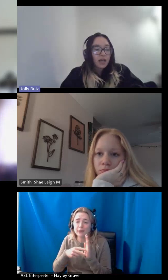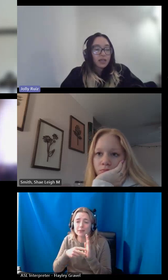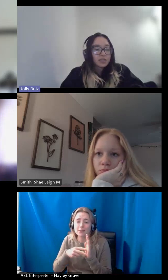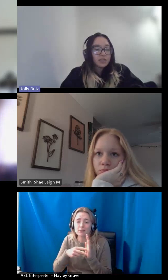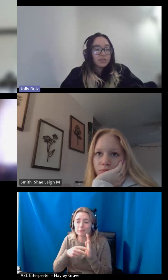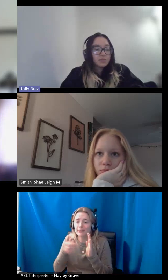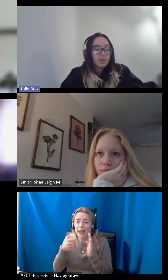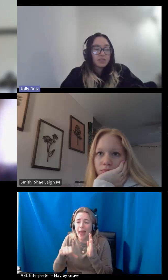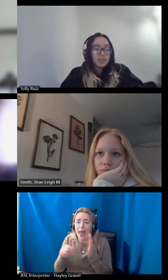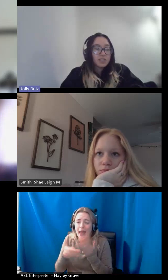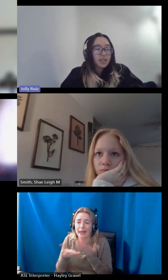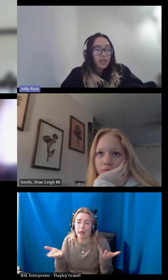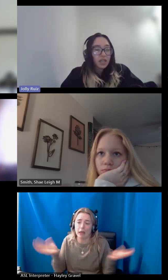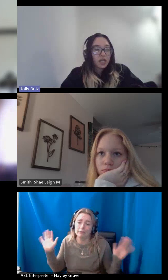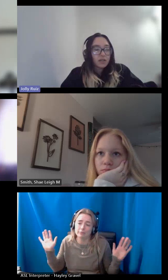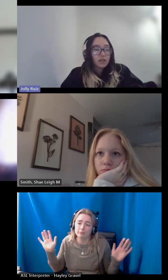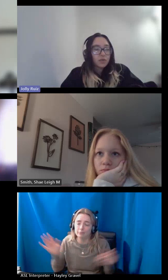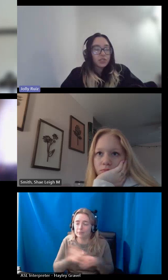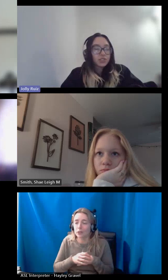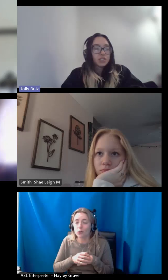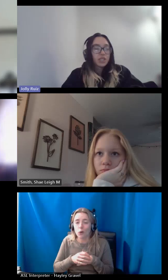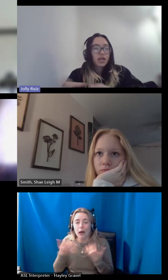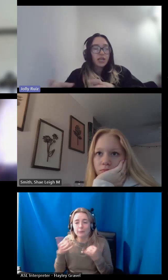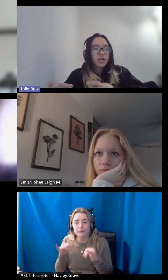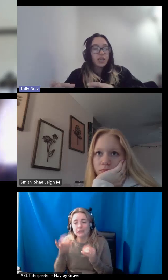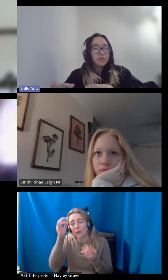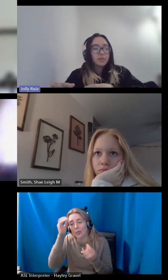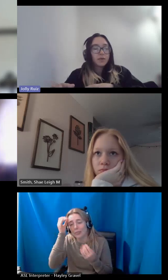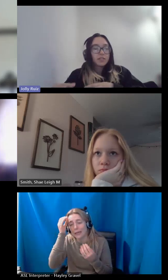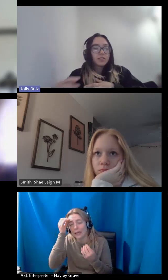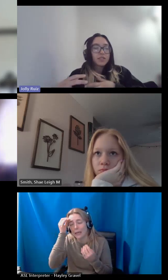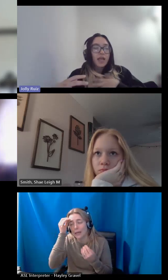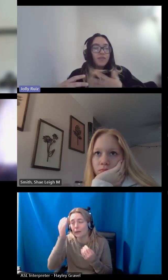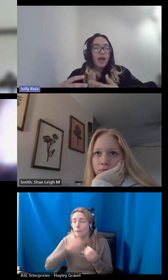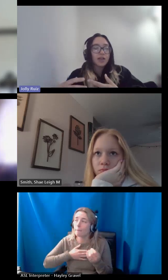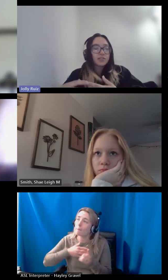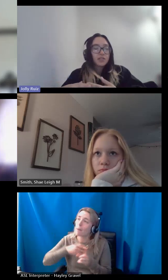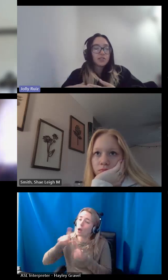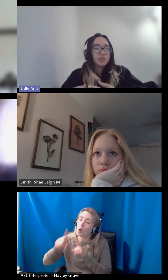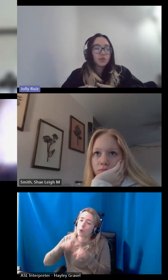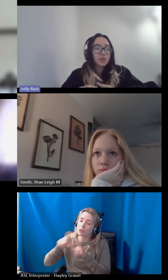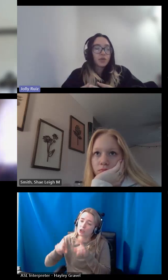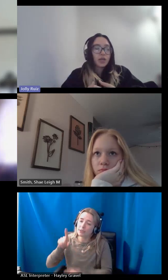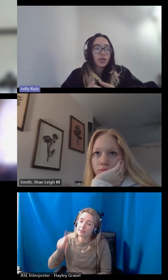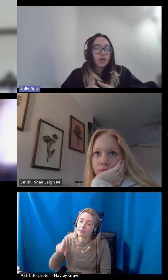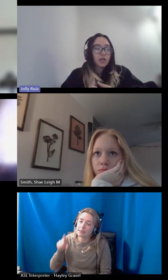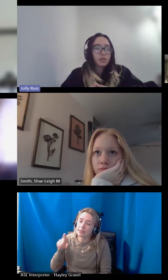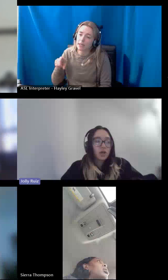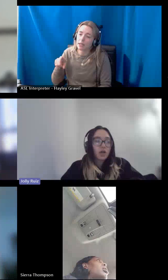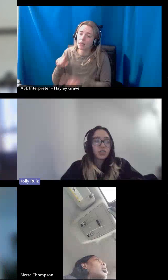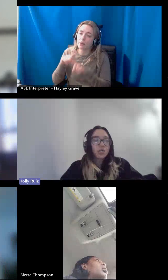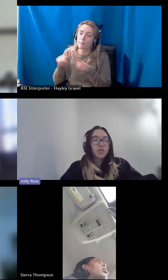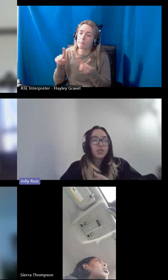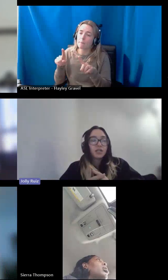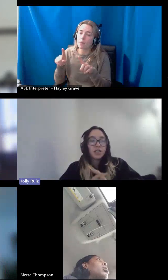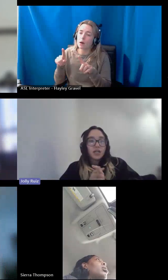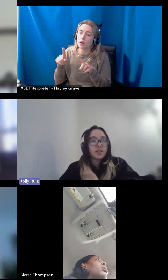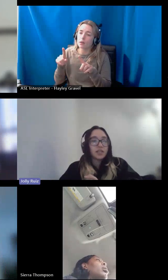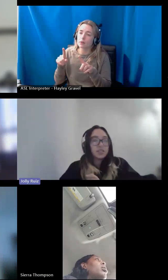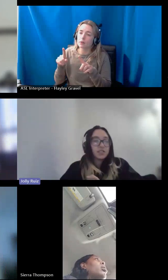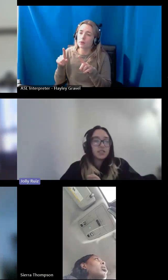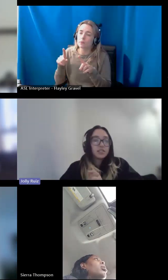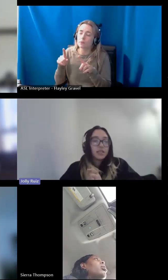there. I'm still thinking on the questions that I need, but since I have access to a